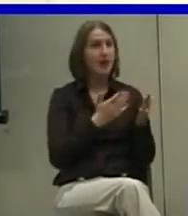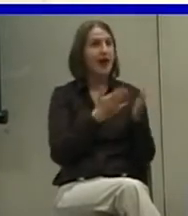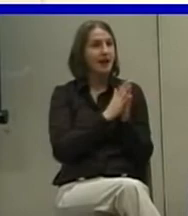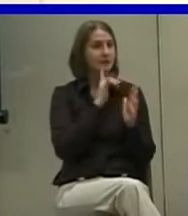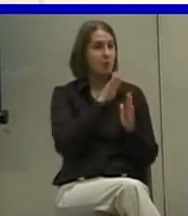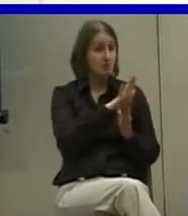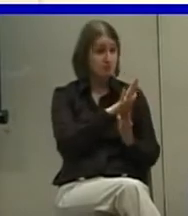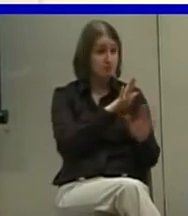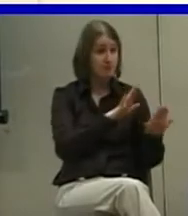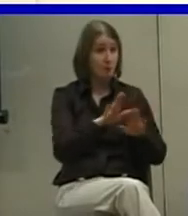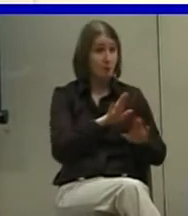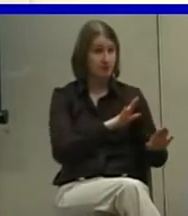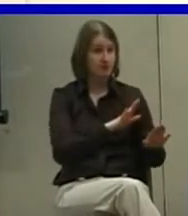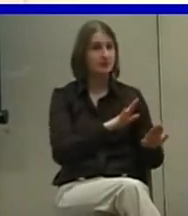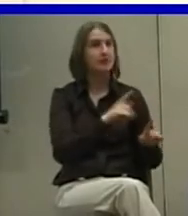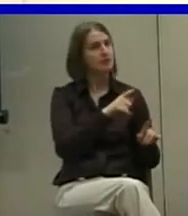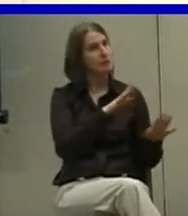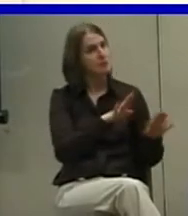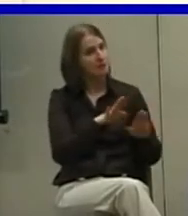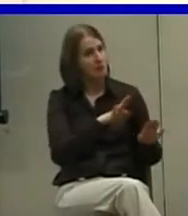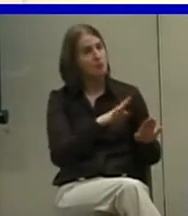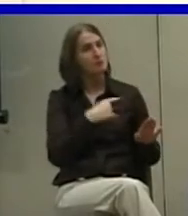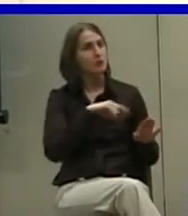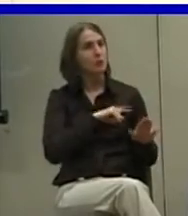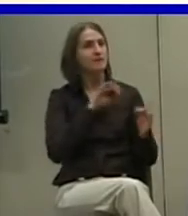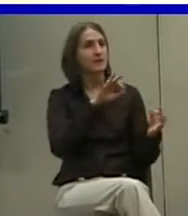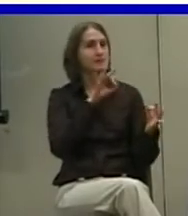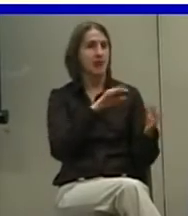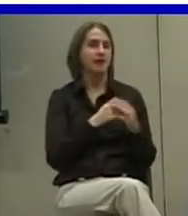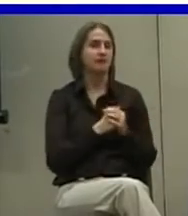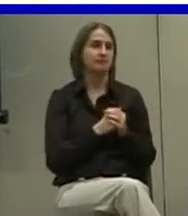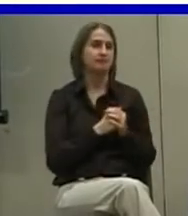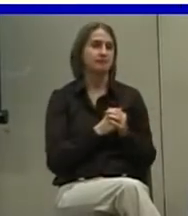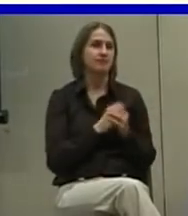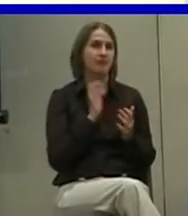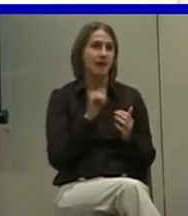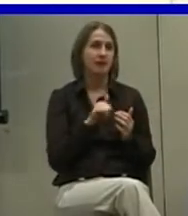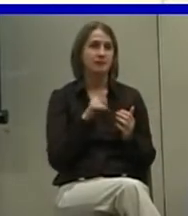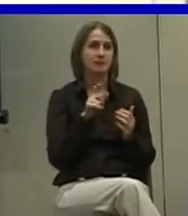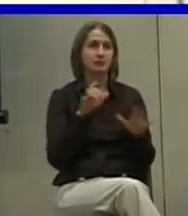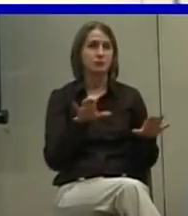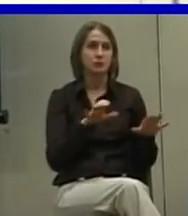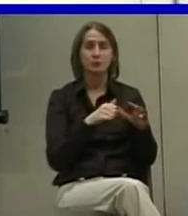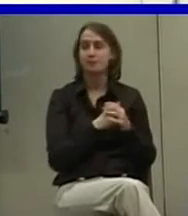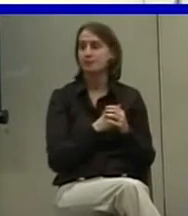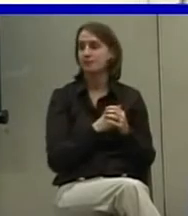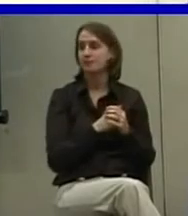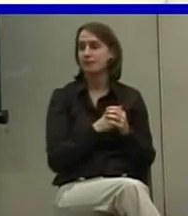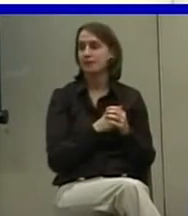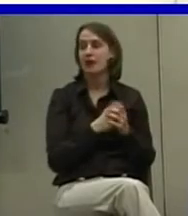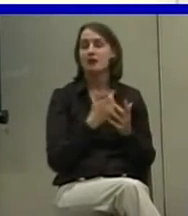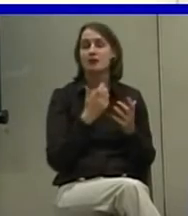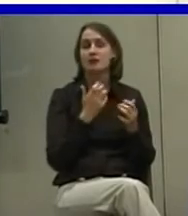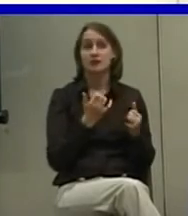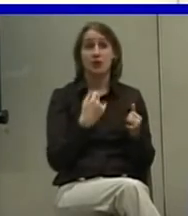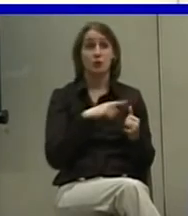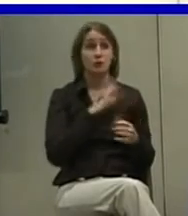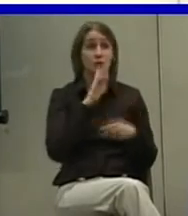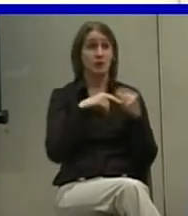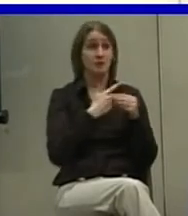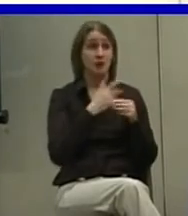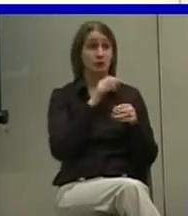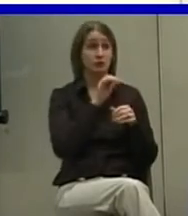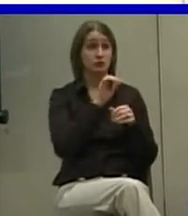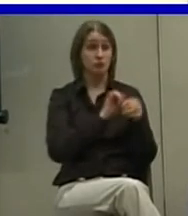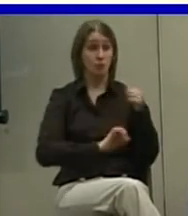when they perform, we give feedback. That's what we do. Now, we're talking here today about social behaviors,